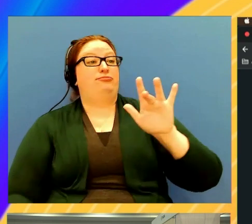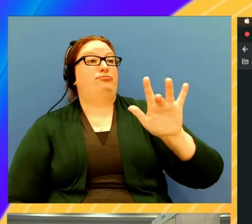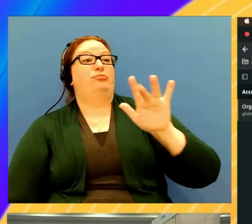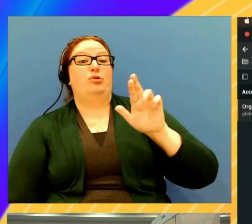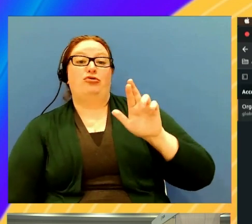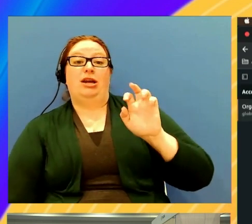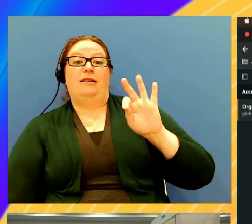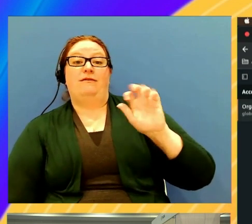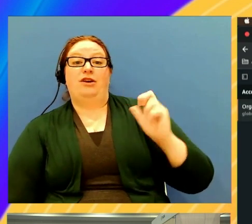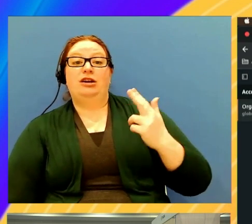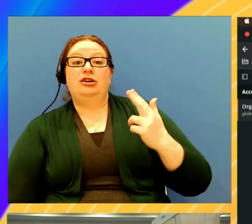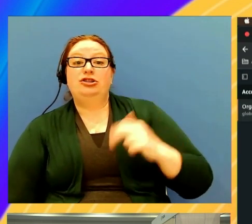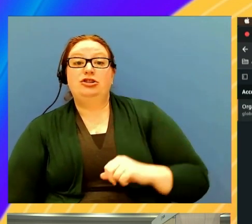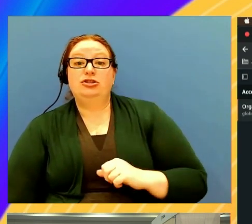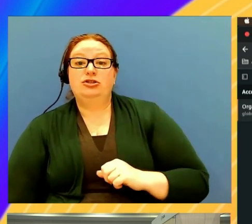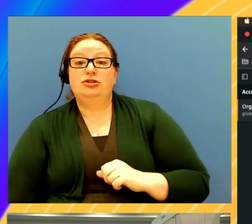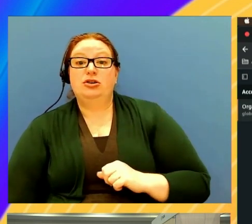page.